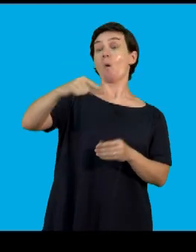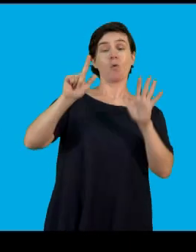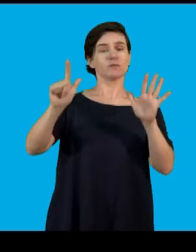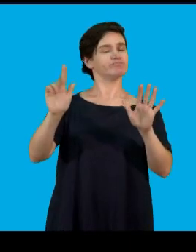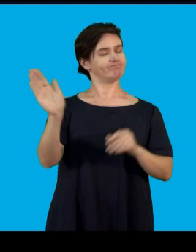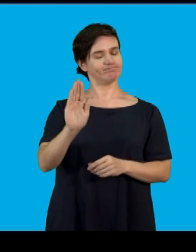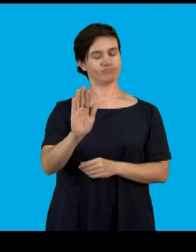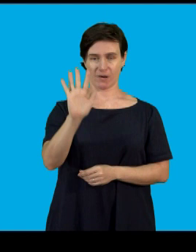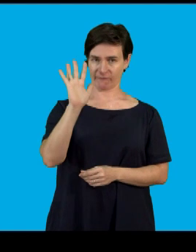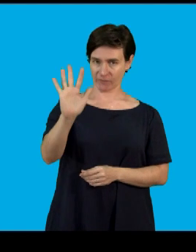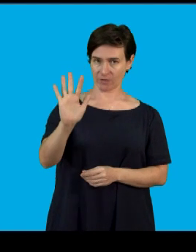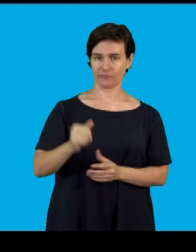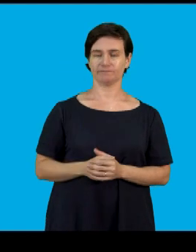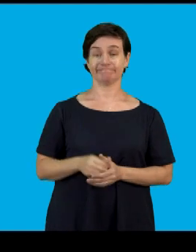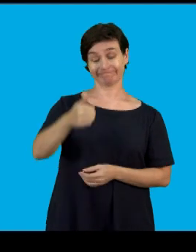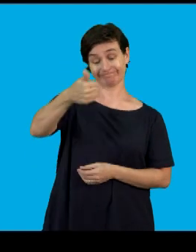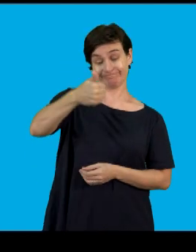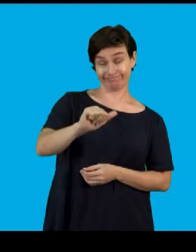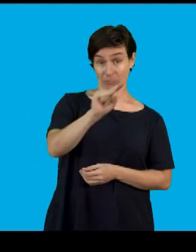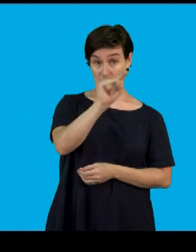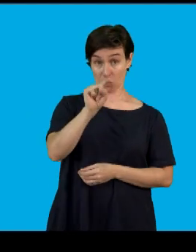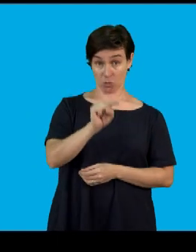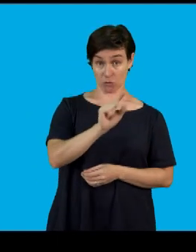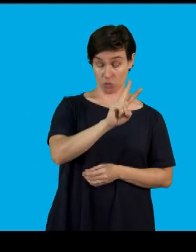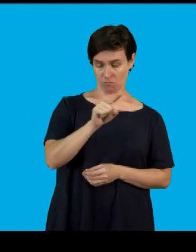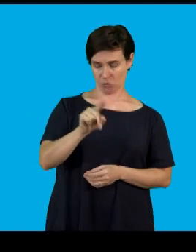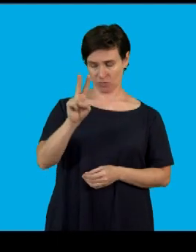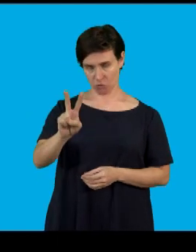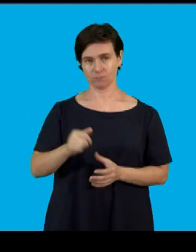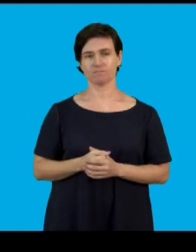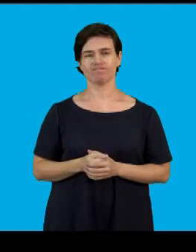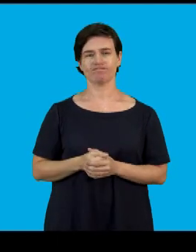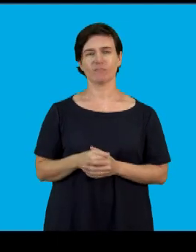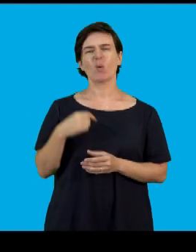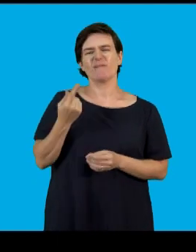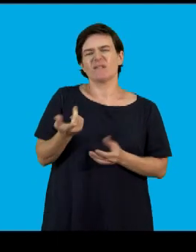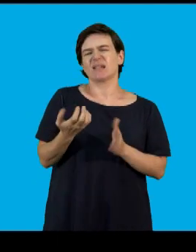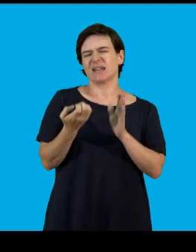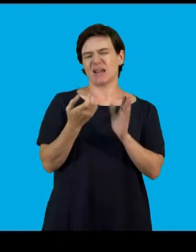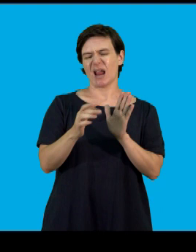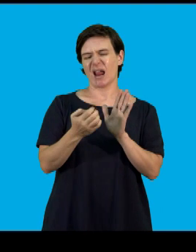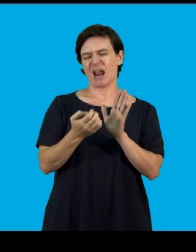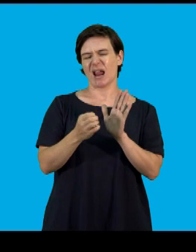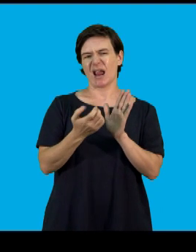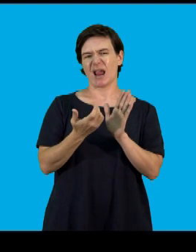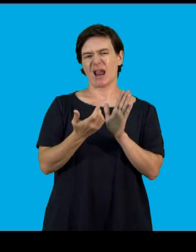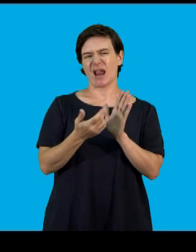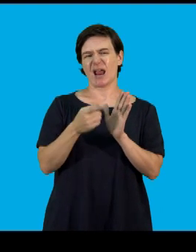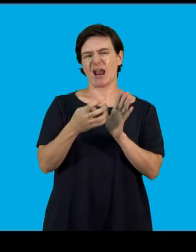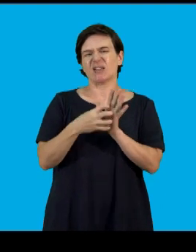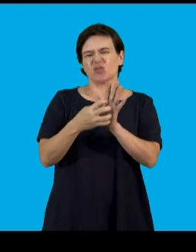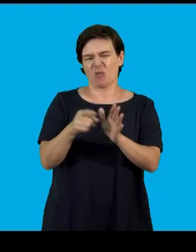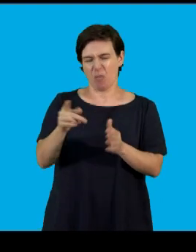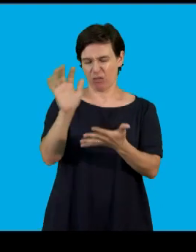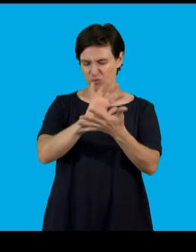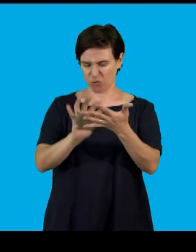name 5 components. Then question 2.2, now we have a scenario below. It says read the scenario